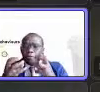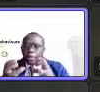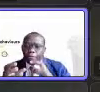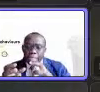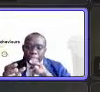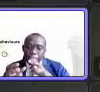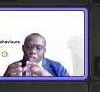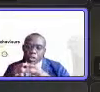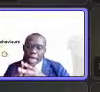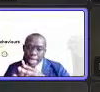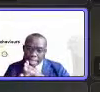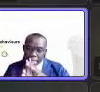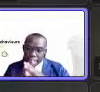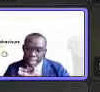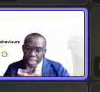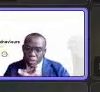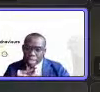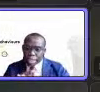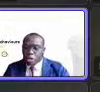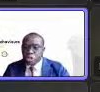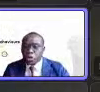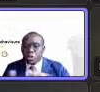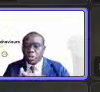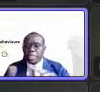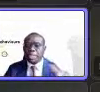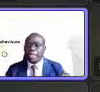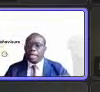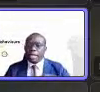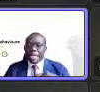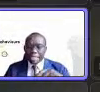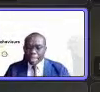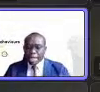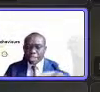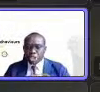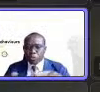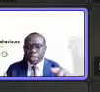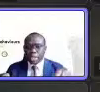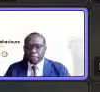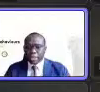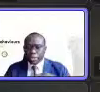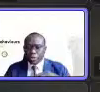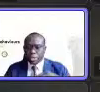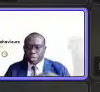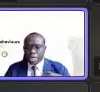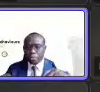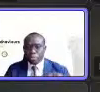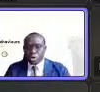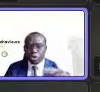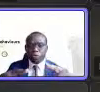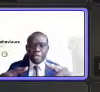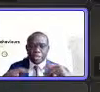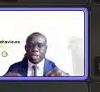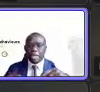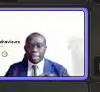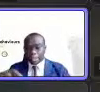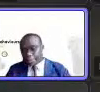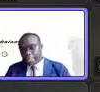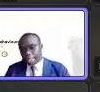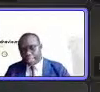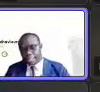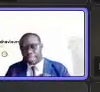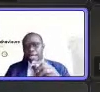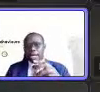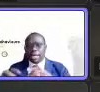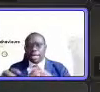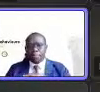trade facilitation and industrialization, also trade liberalization within the African continent. Both of these,